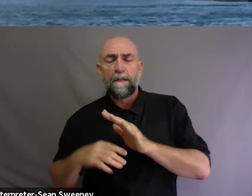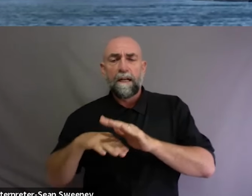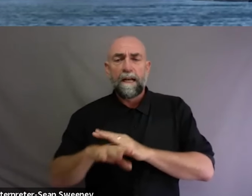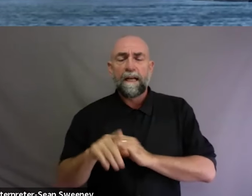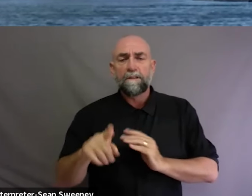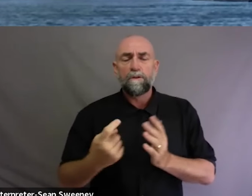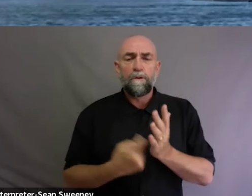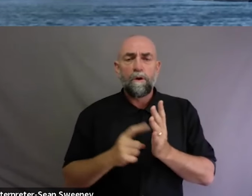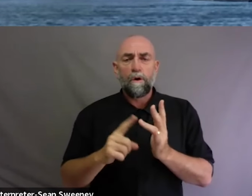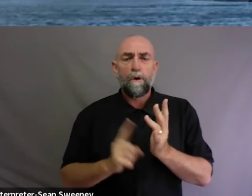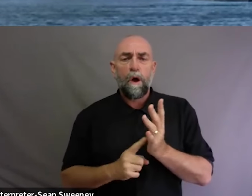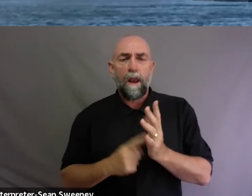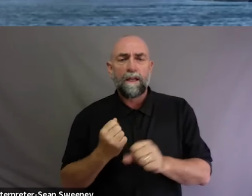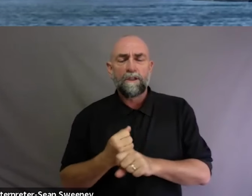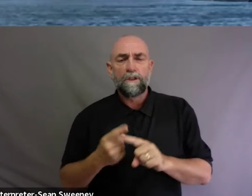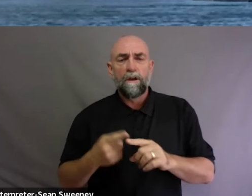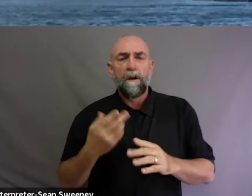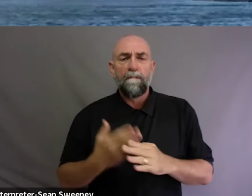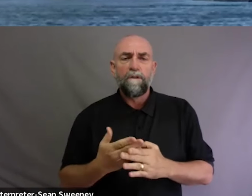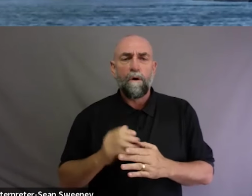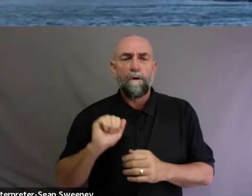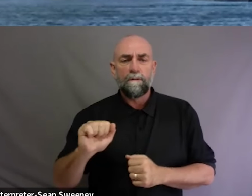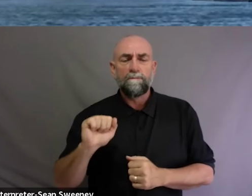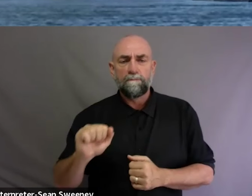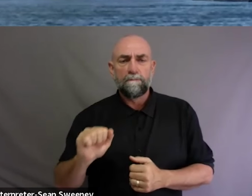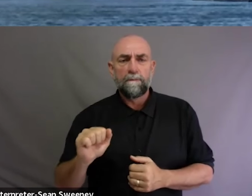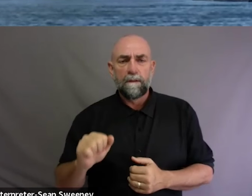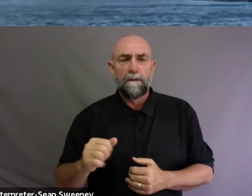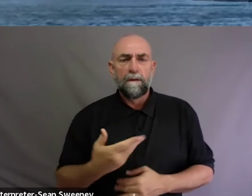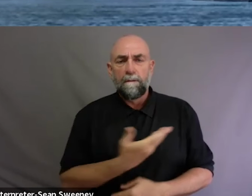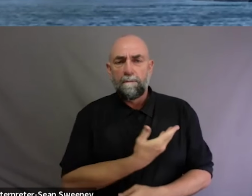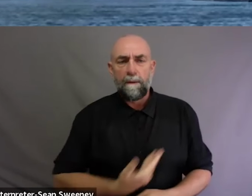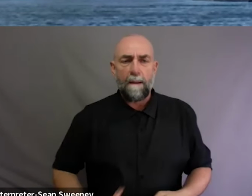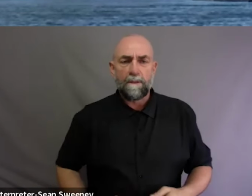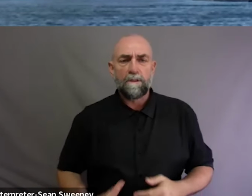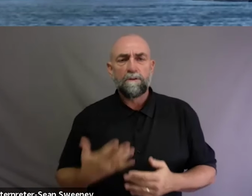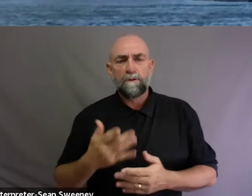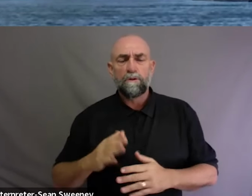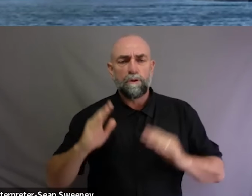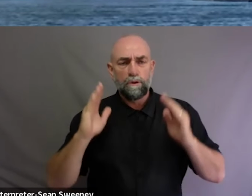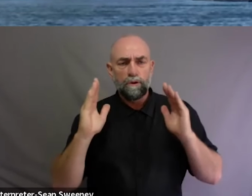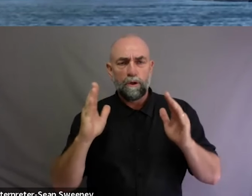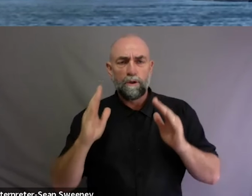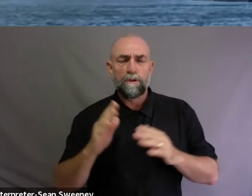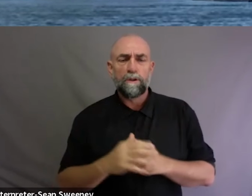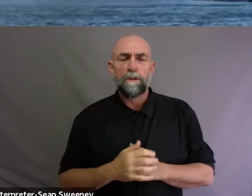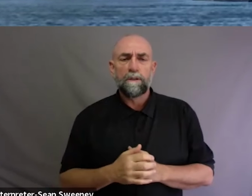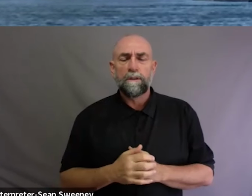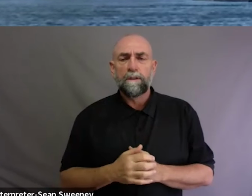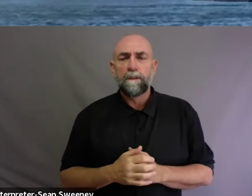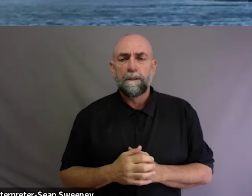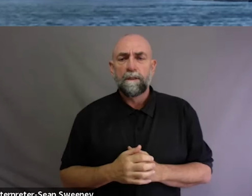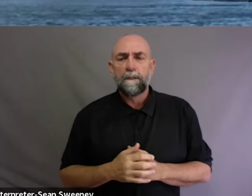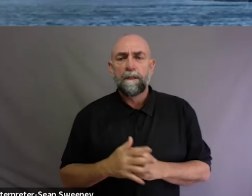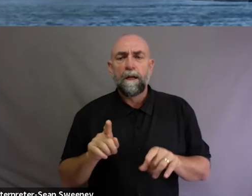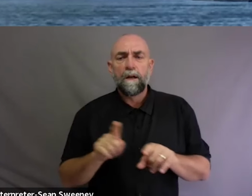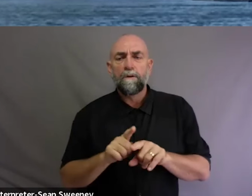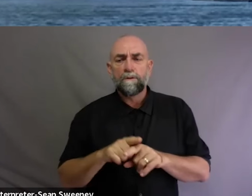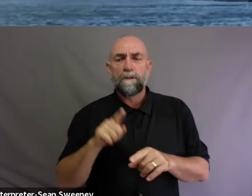Sydney's Baptist Church Seminary. May and Ian are going to discuss how they bring equity, diversity, and inclusion concepts